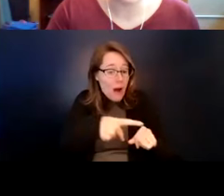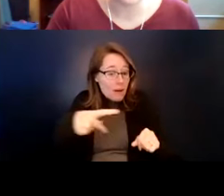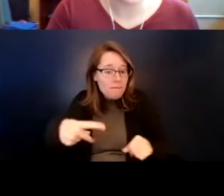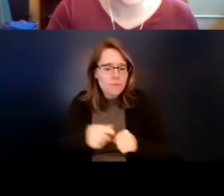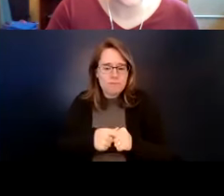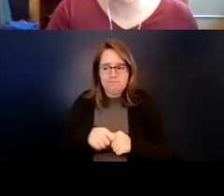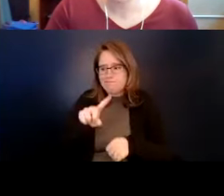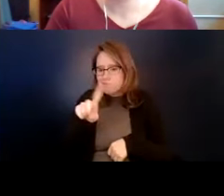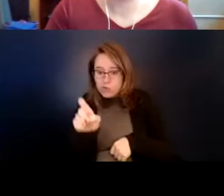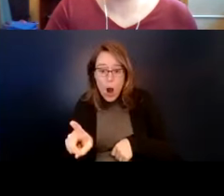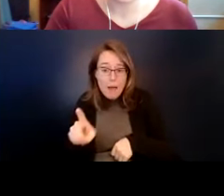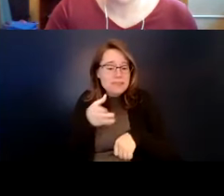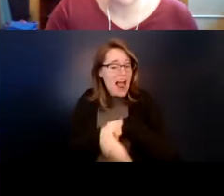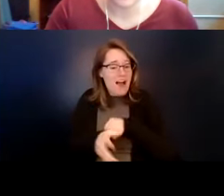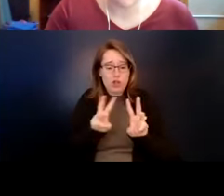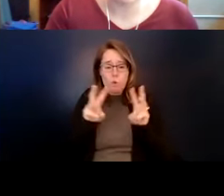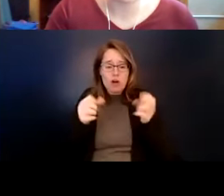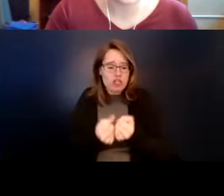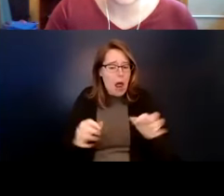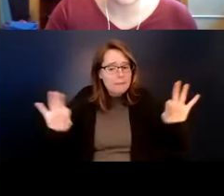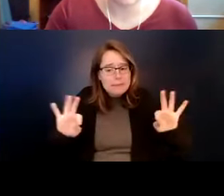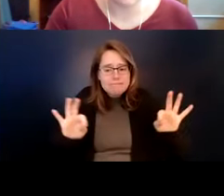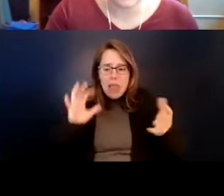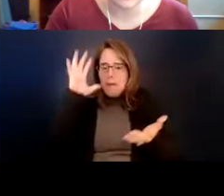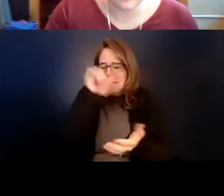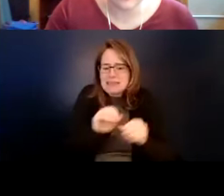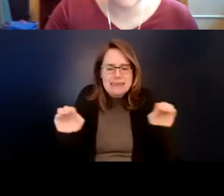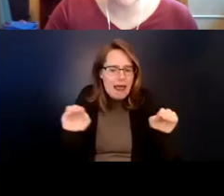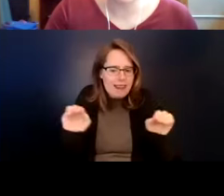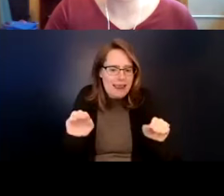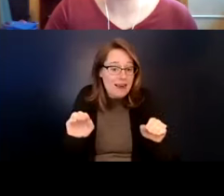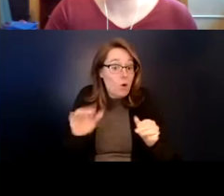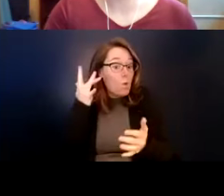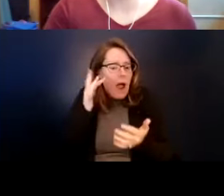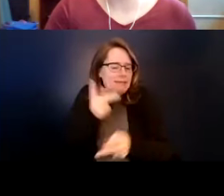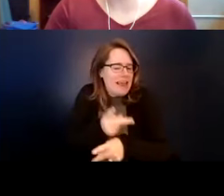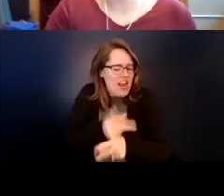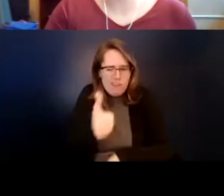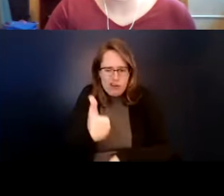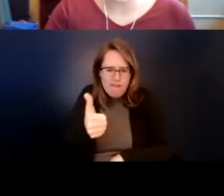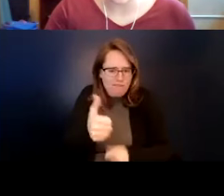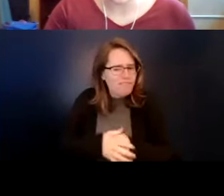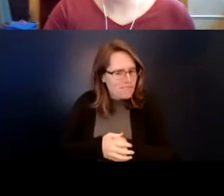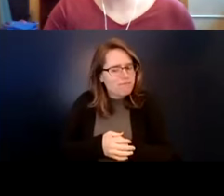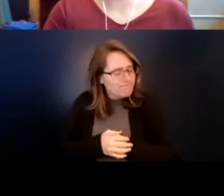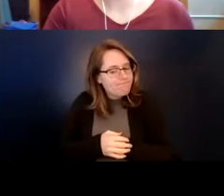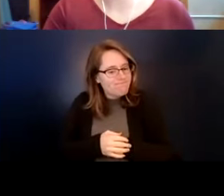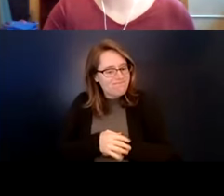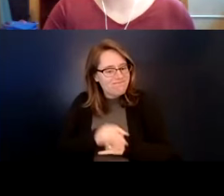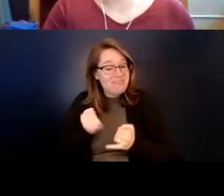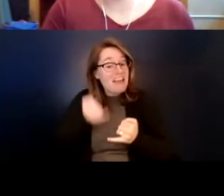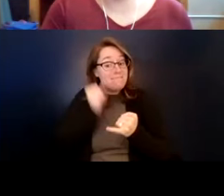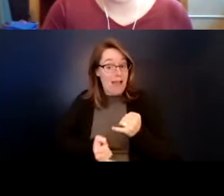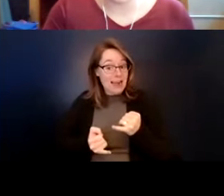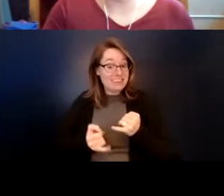slides after this workshop, so you're not missing out by taking care of your own needs. And finally, this